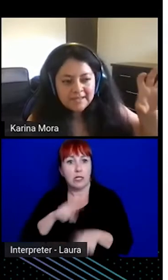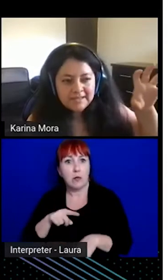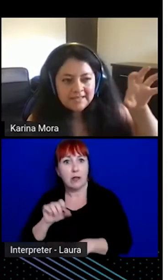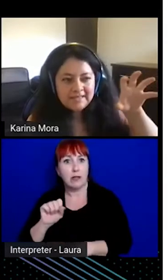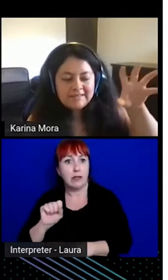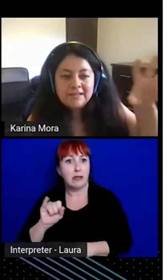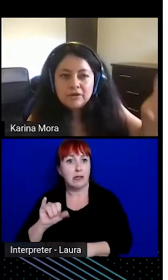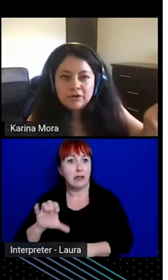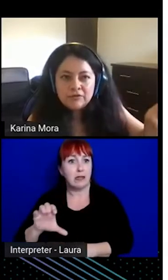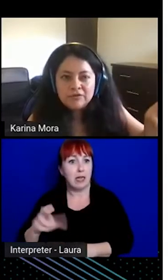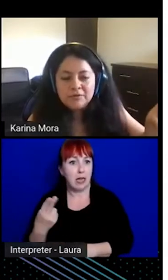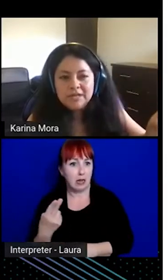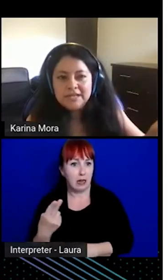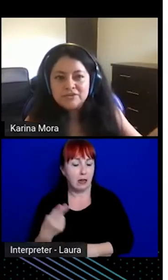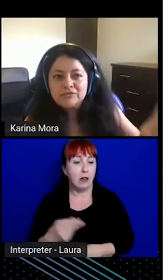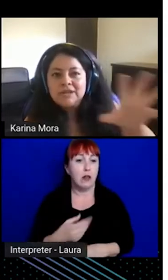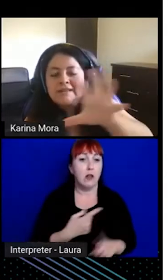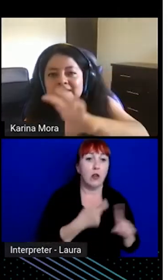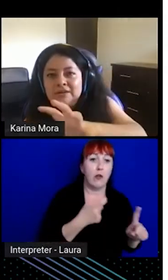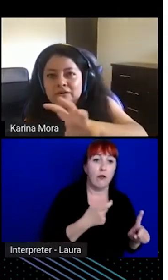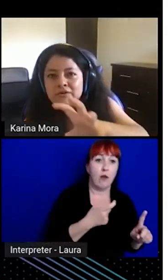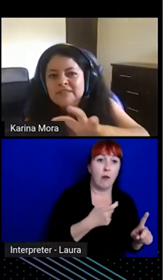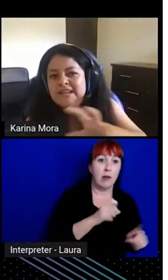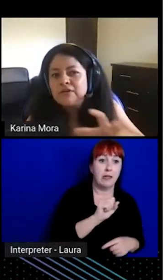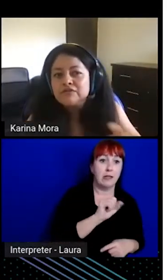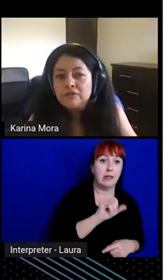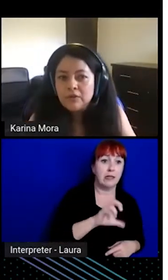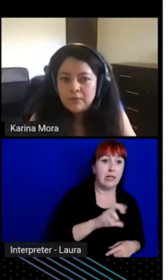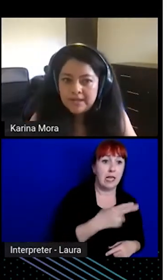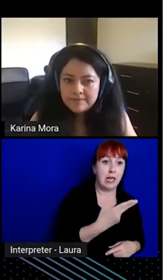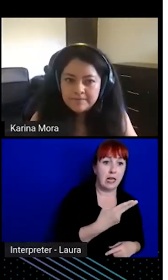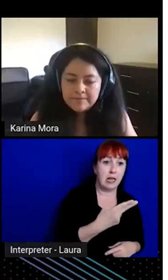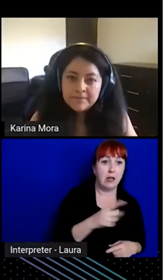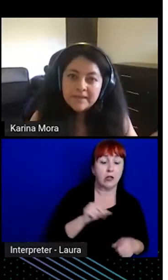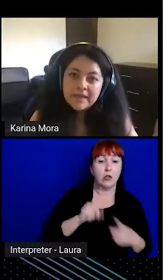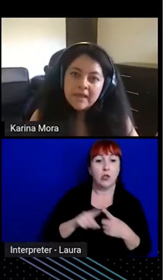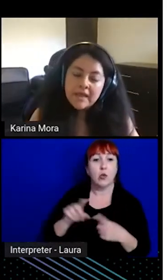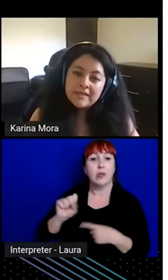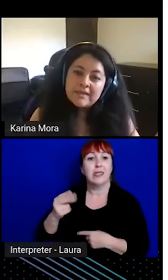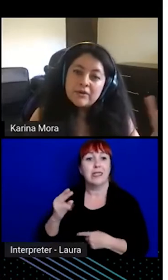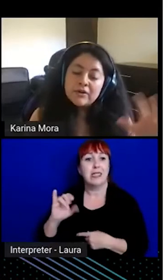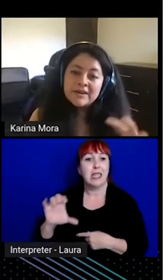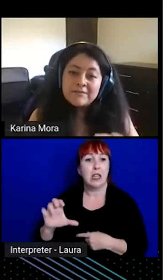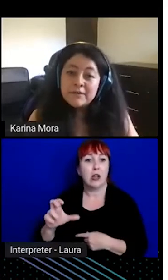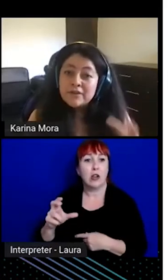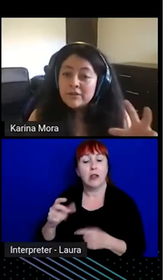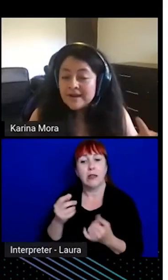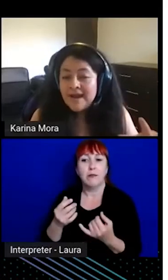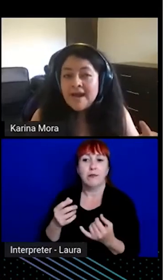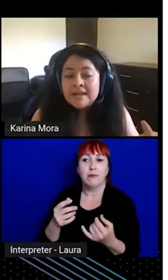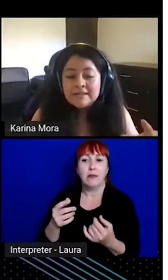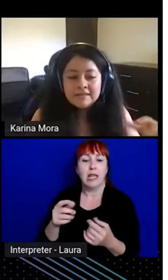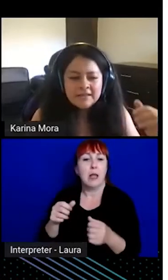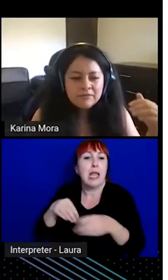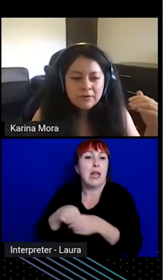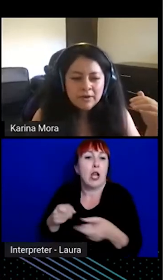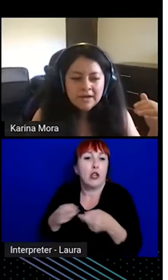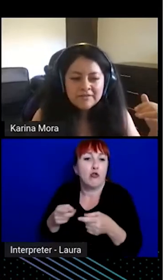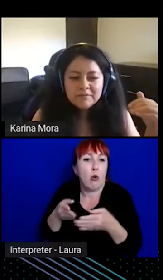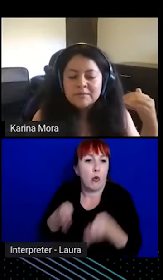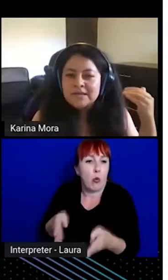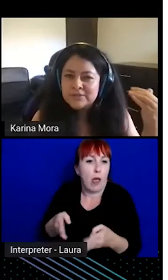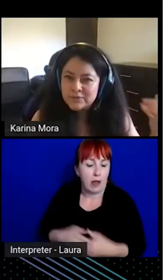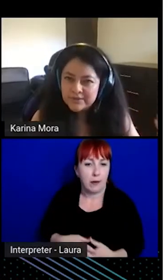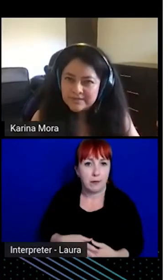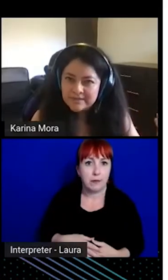from the synchronous communication to an asynchronous in a controlled way. The choreography, on the other hand, I think it